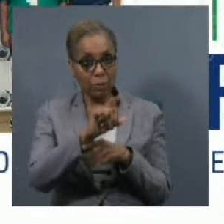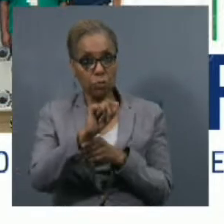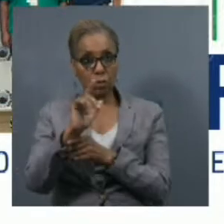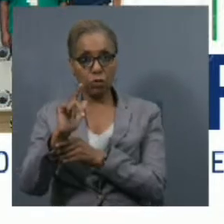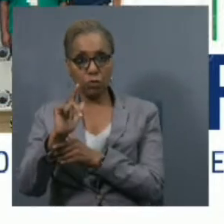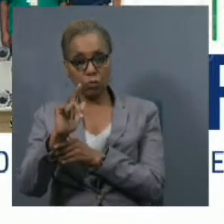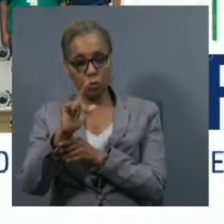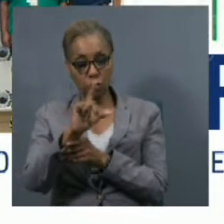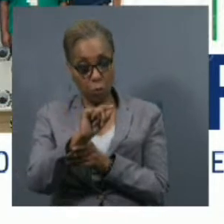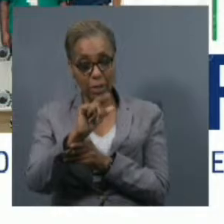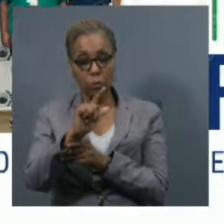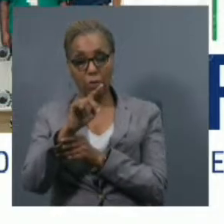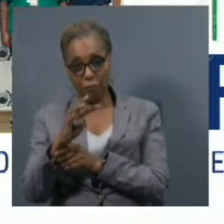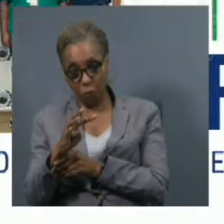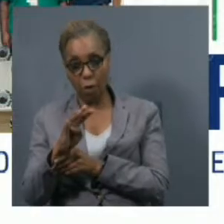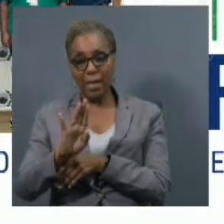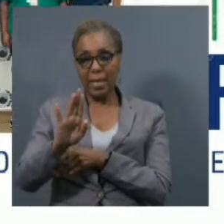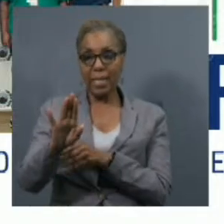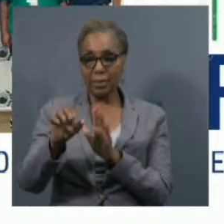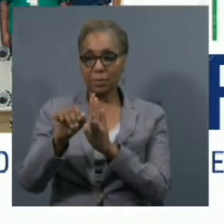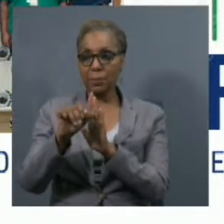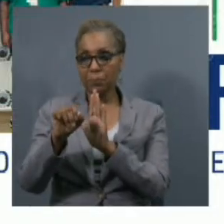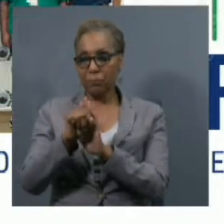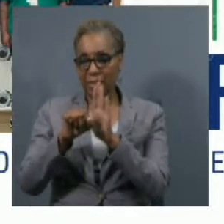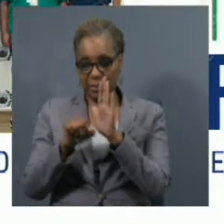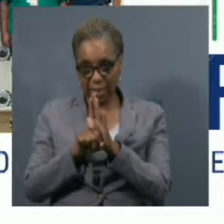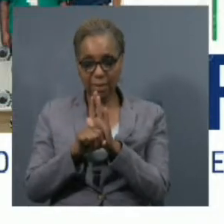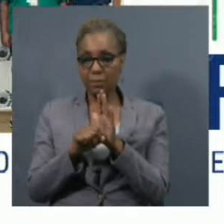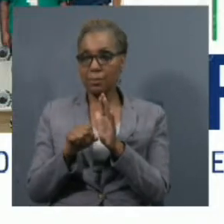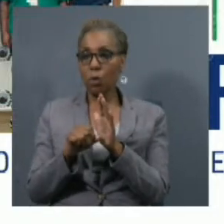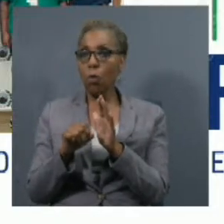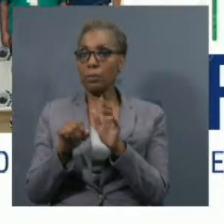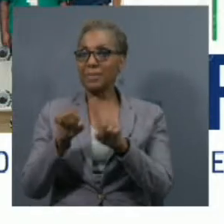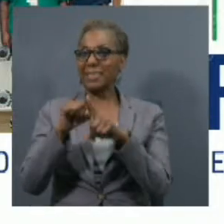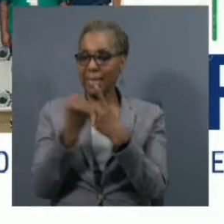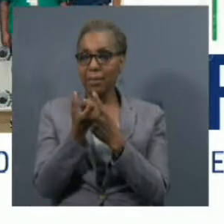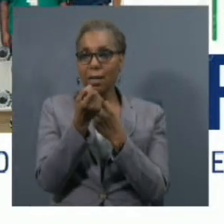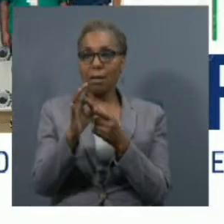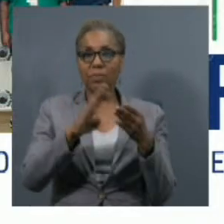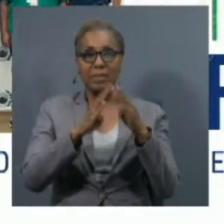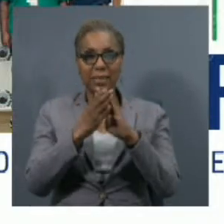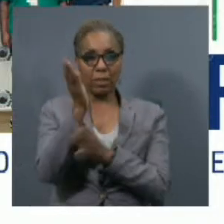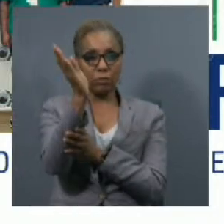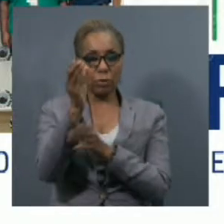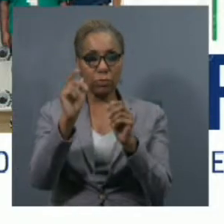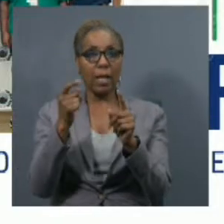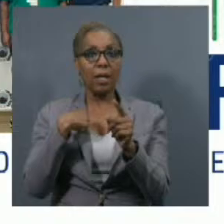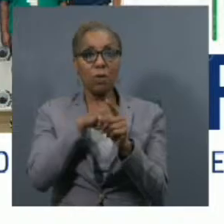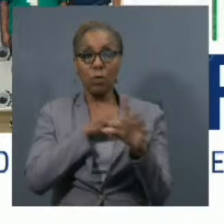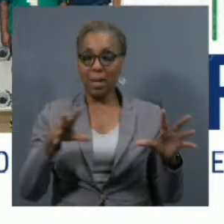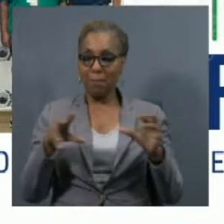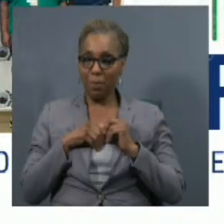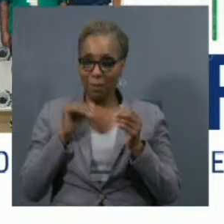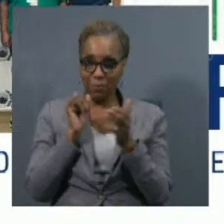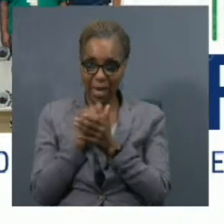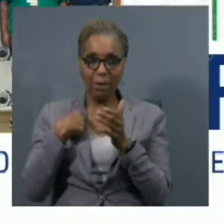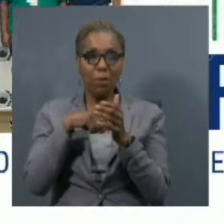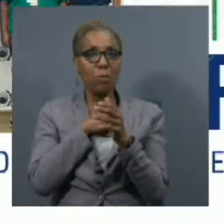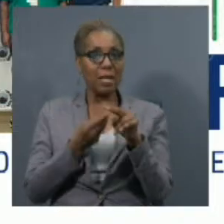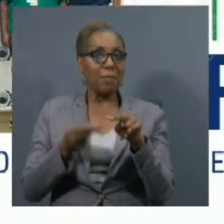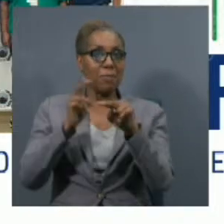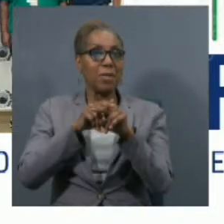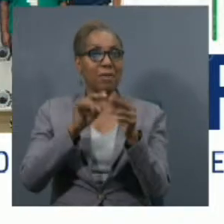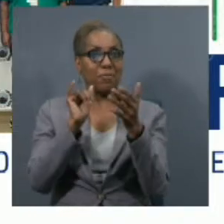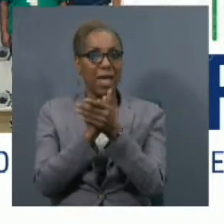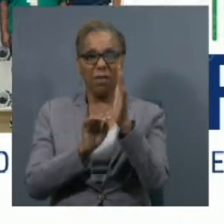one of the things that he mentioned at his State of the City address. And so we definitely embraced that, and we have grown that throughout the year last